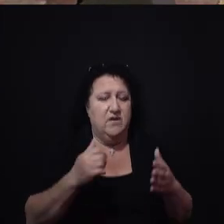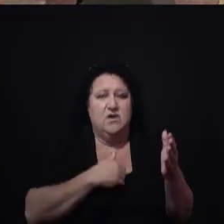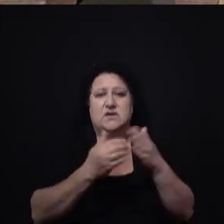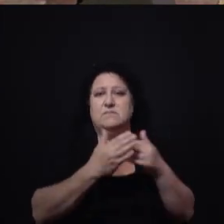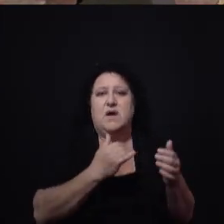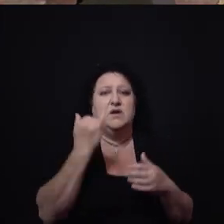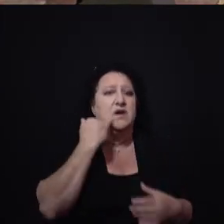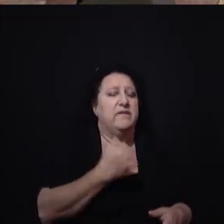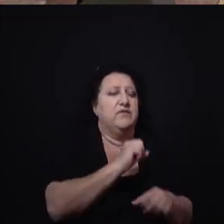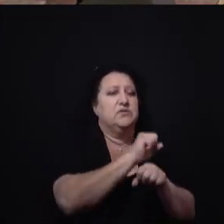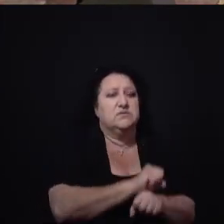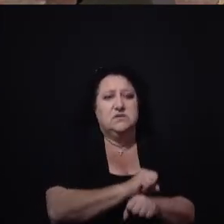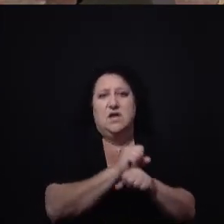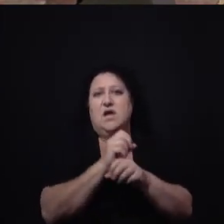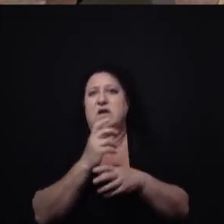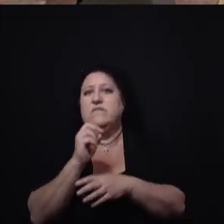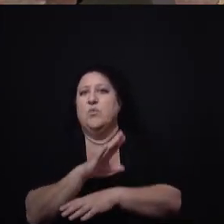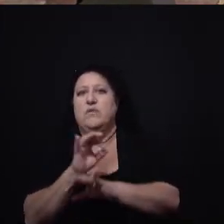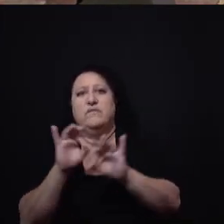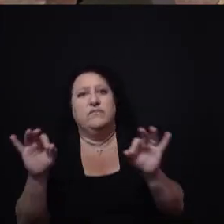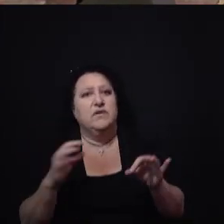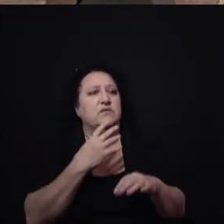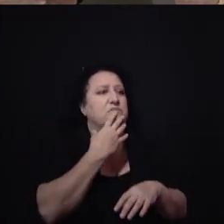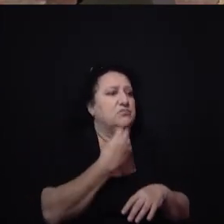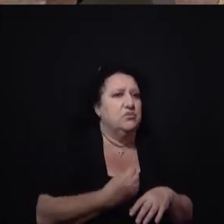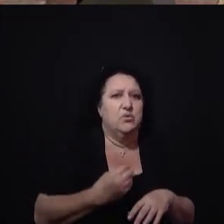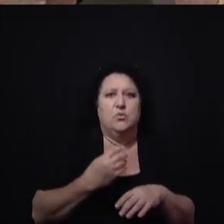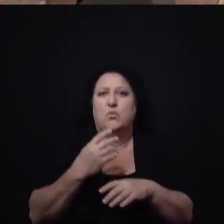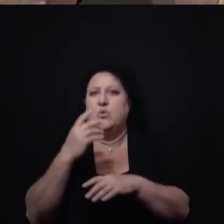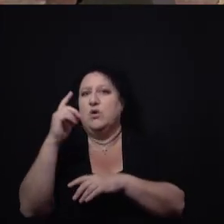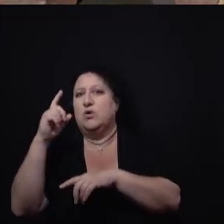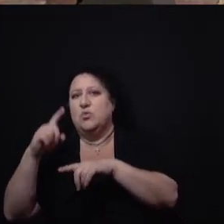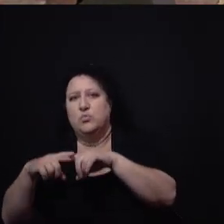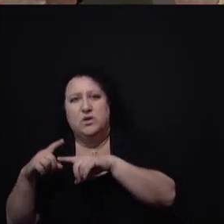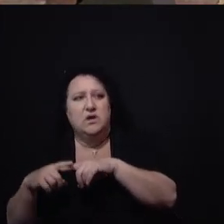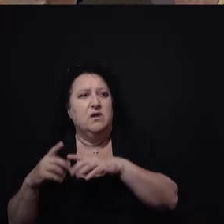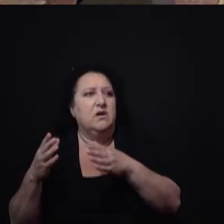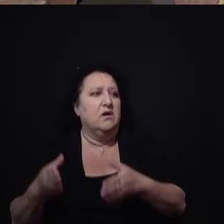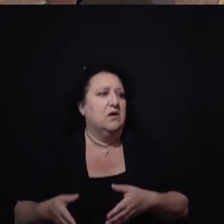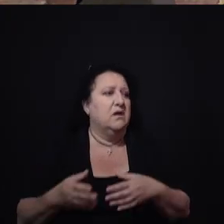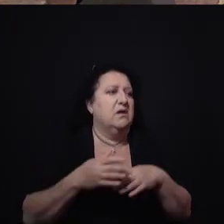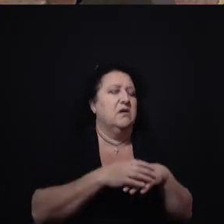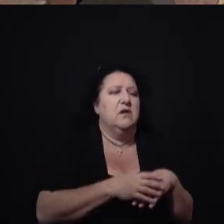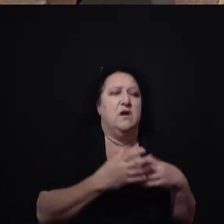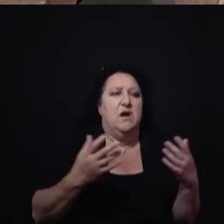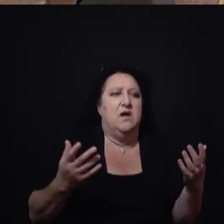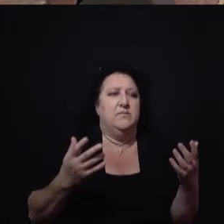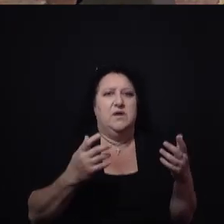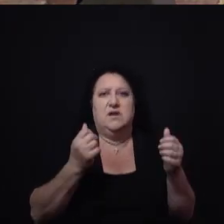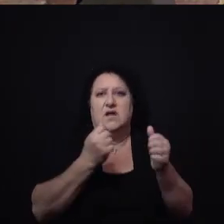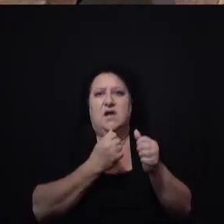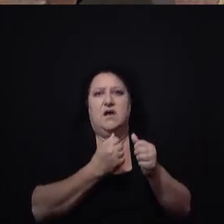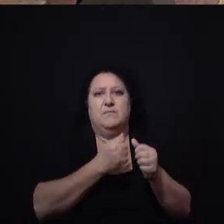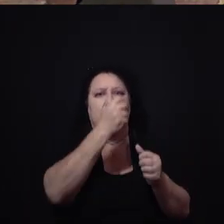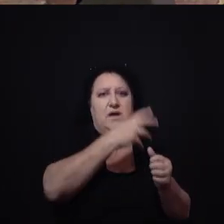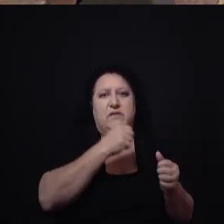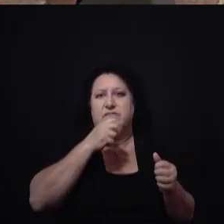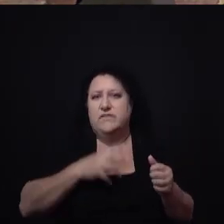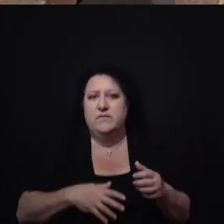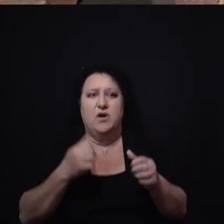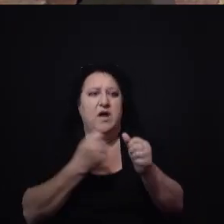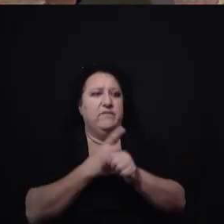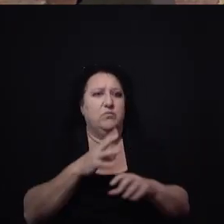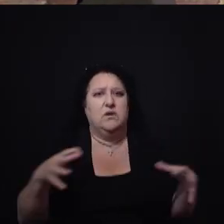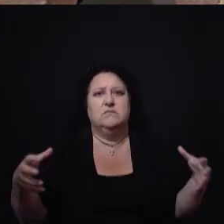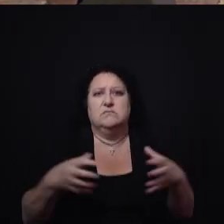Greek, male nor female, you are brought into this body and you are made one with one another, one body, many